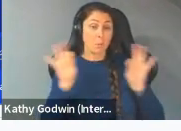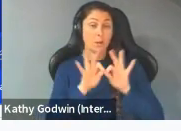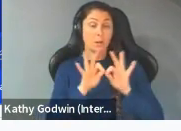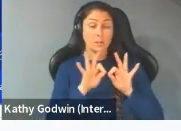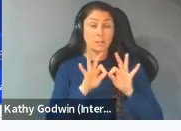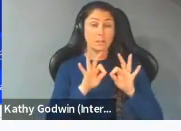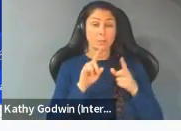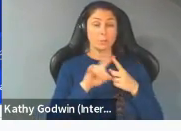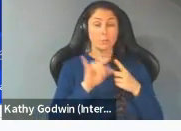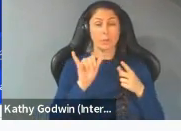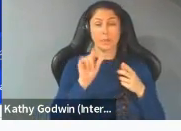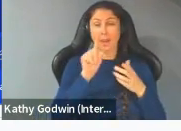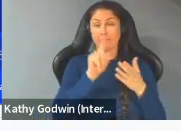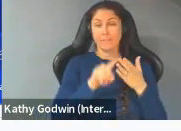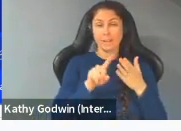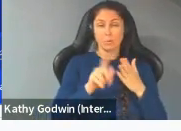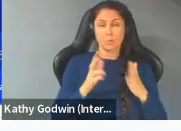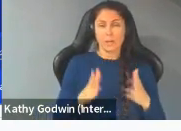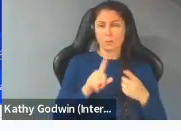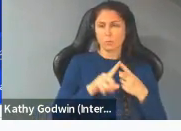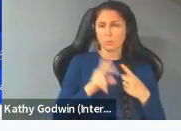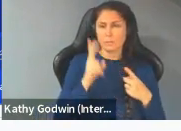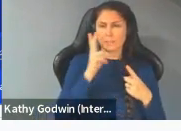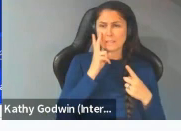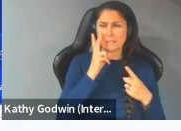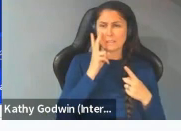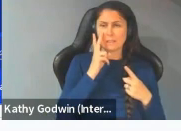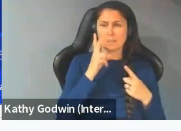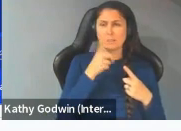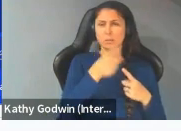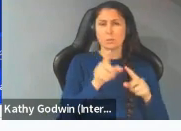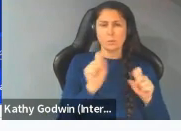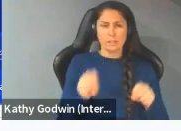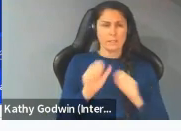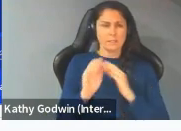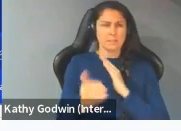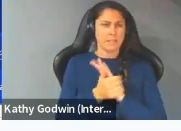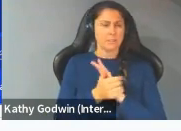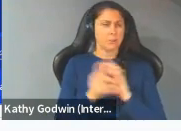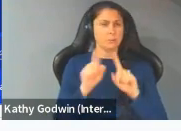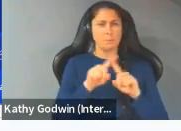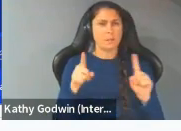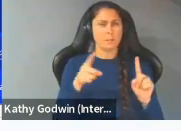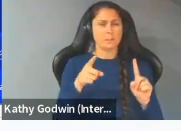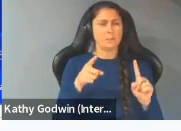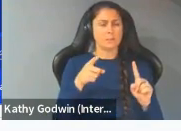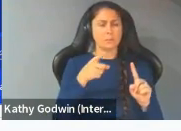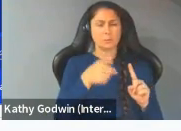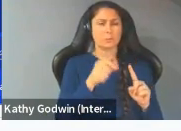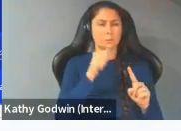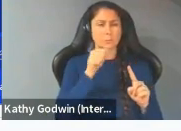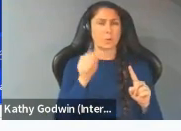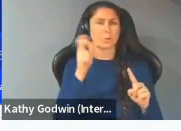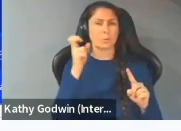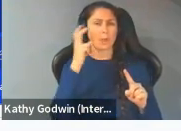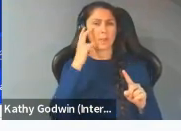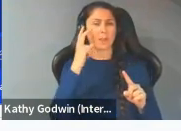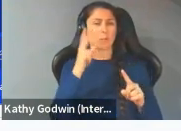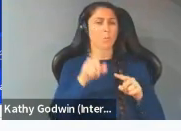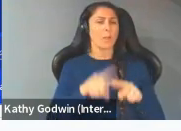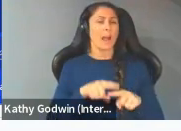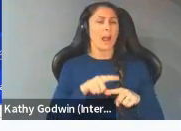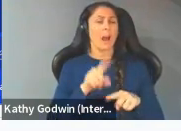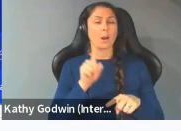the investigator to see, you can attach, but they don't rely solely on what you